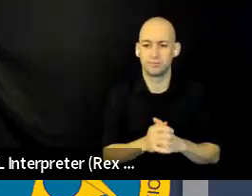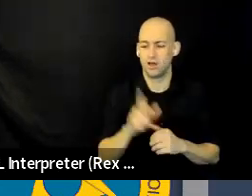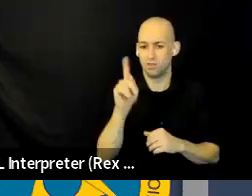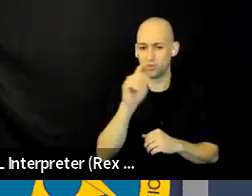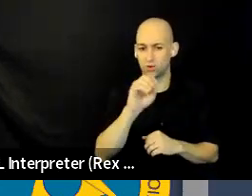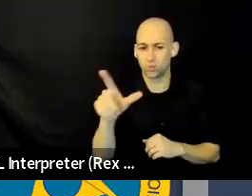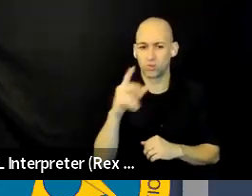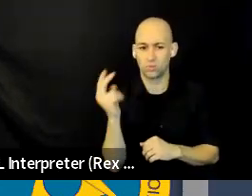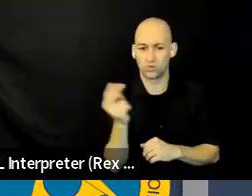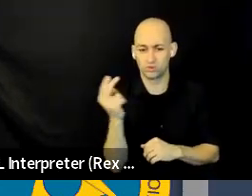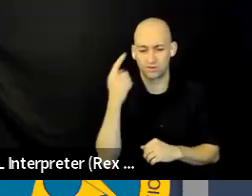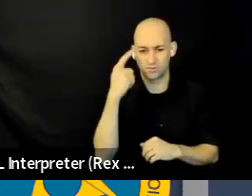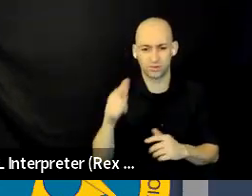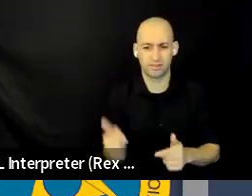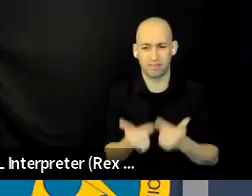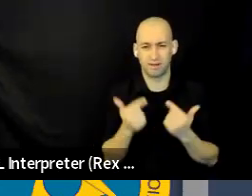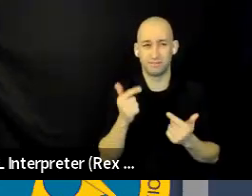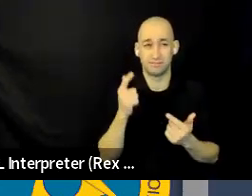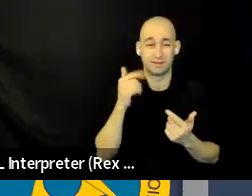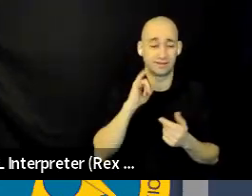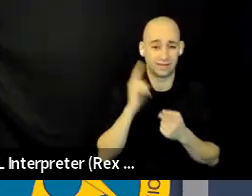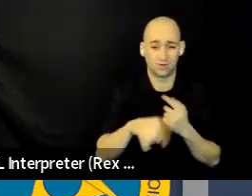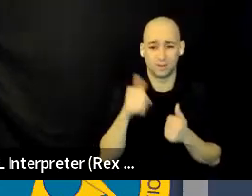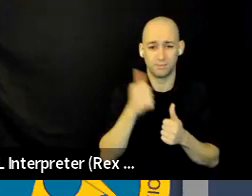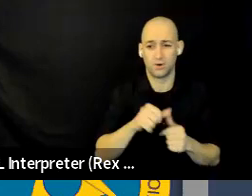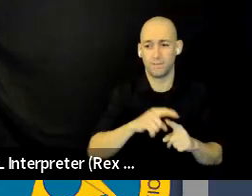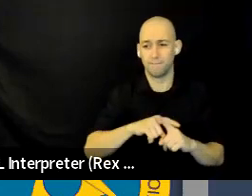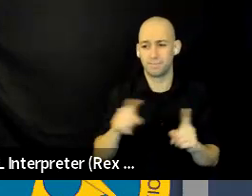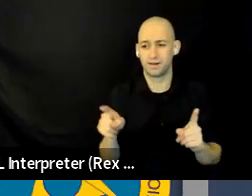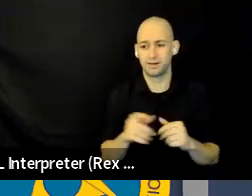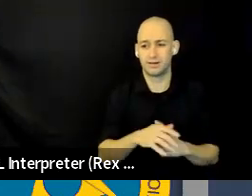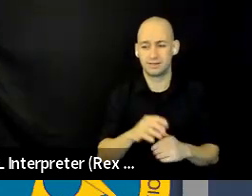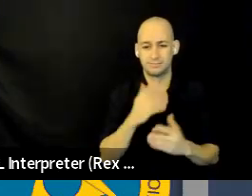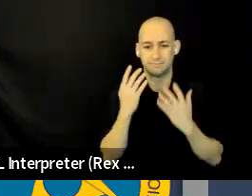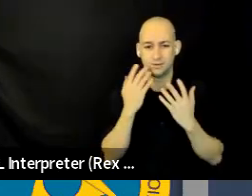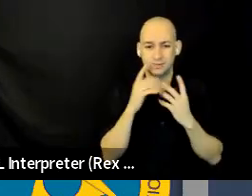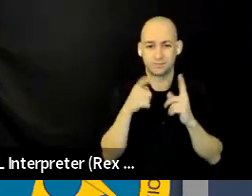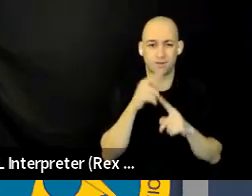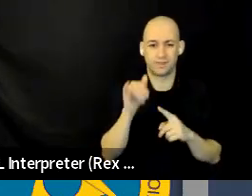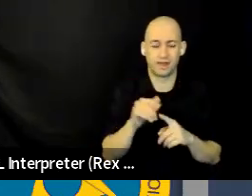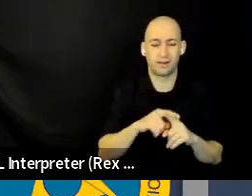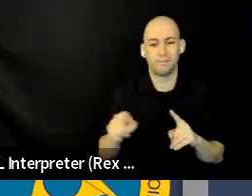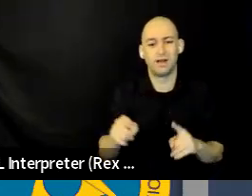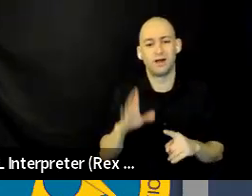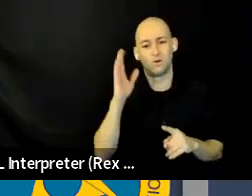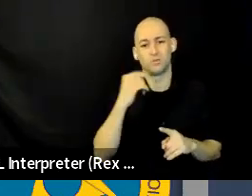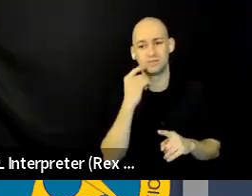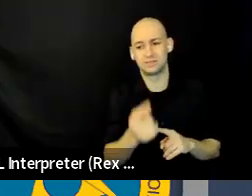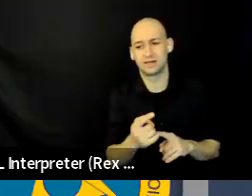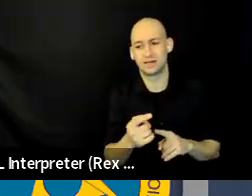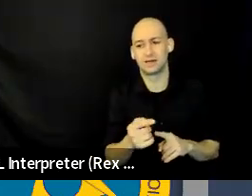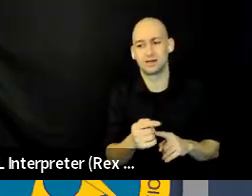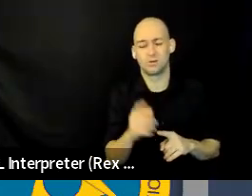and for the life of me, I can't remember the name of it. So I'm a little bit embarrassed about that. But I will say that we've gotten